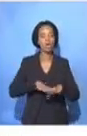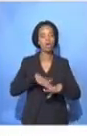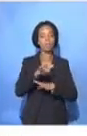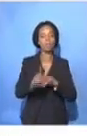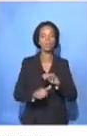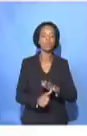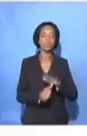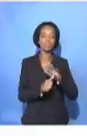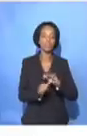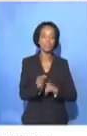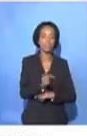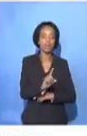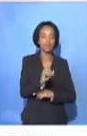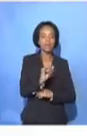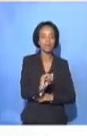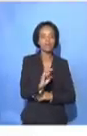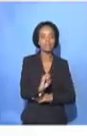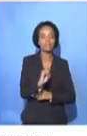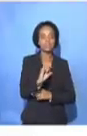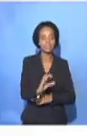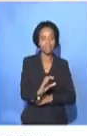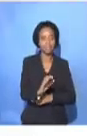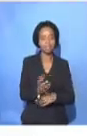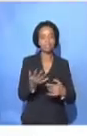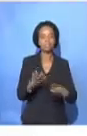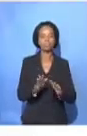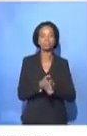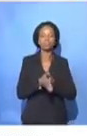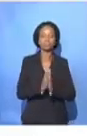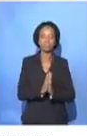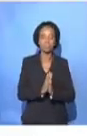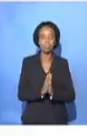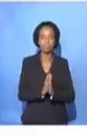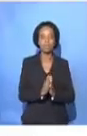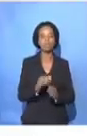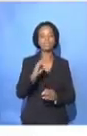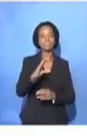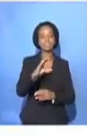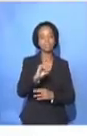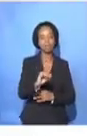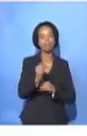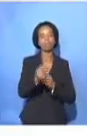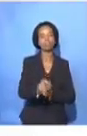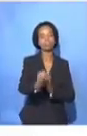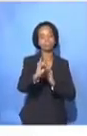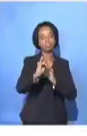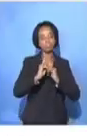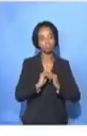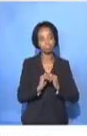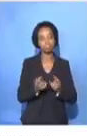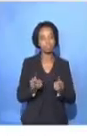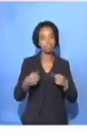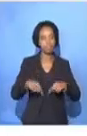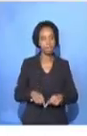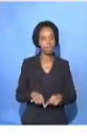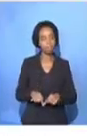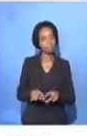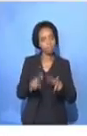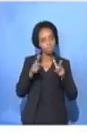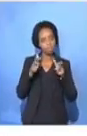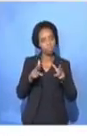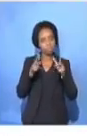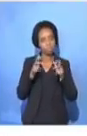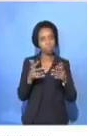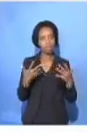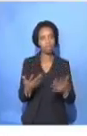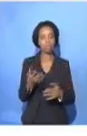the IEC extended an invitation for the SIOM to observe diaspora voting in